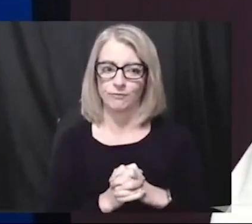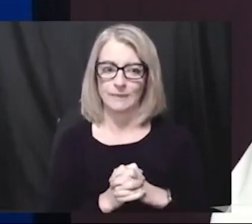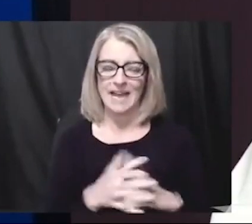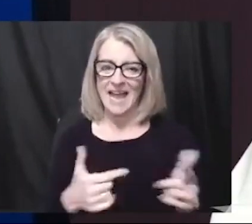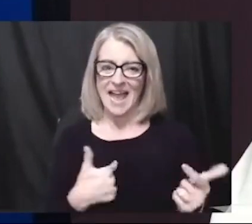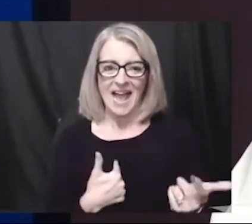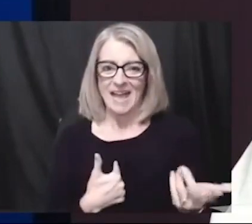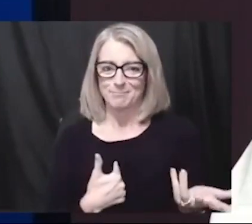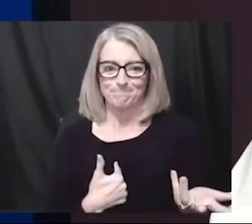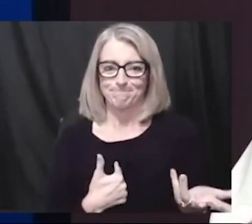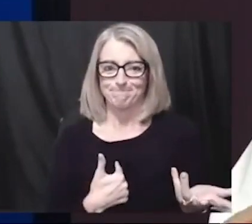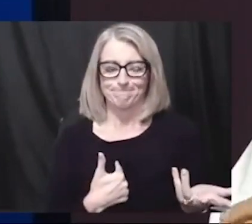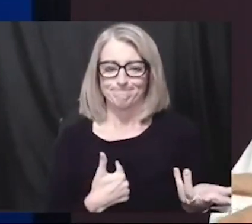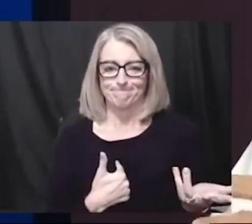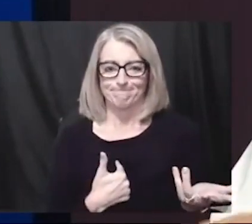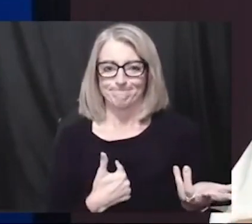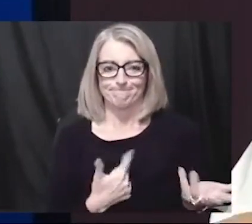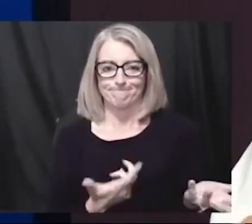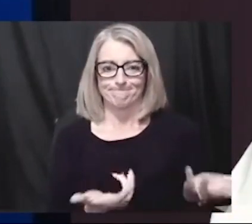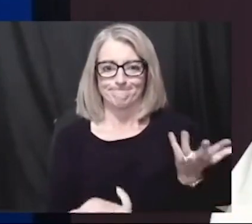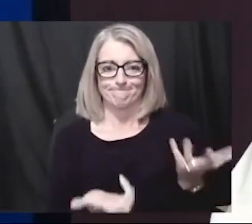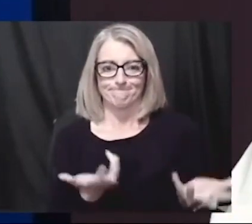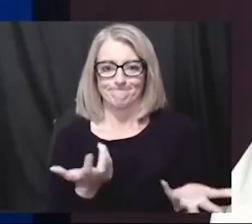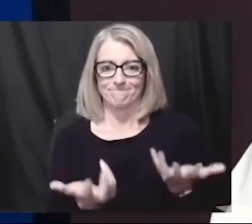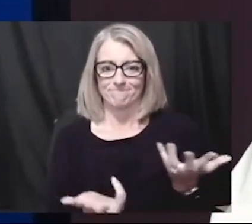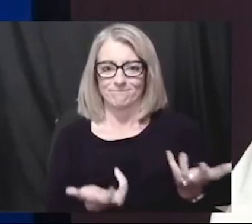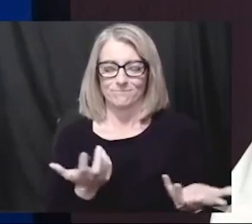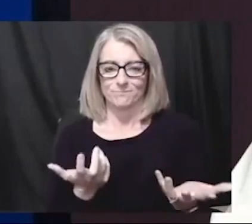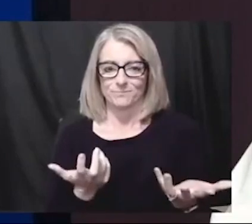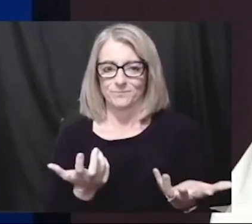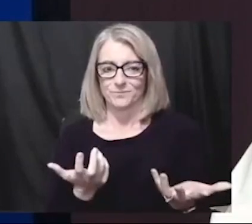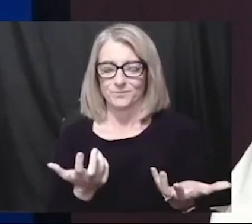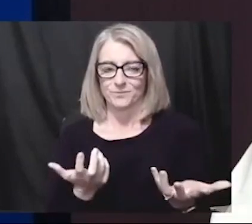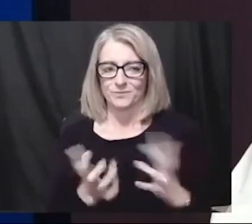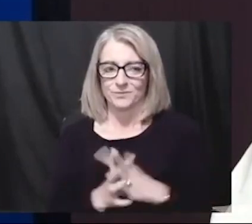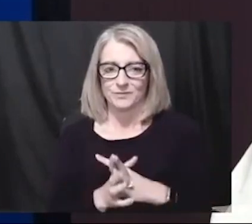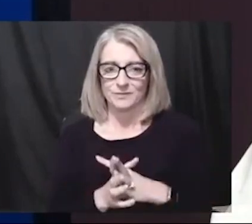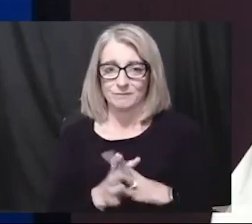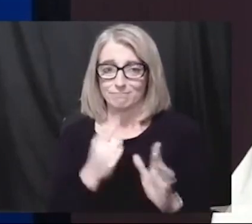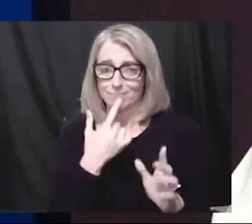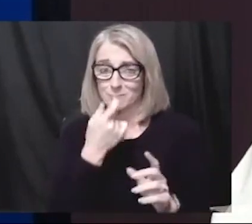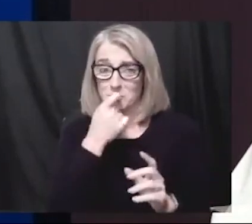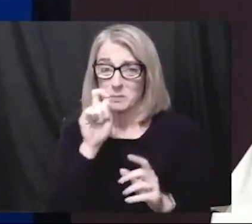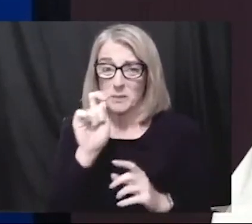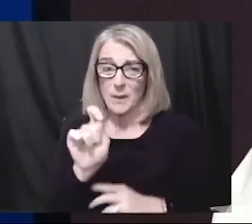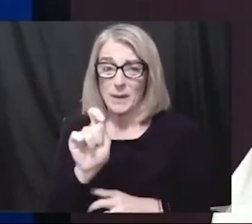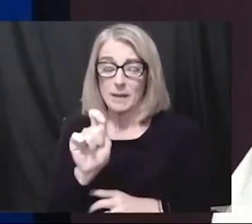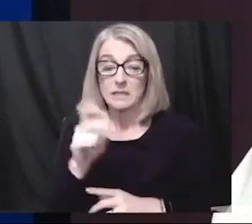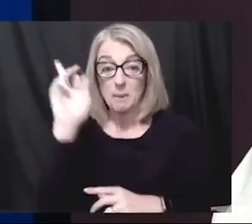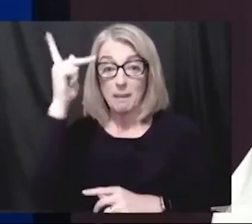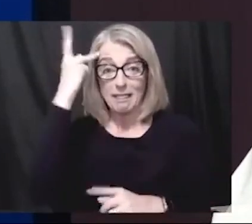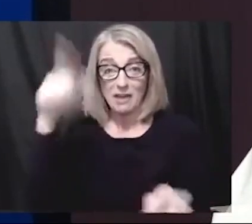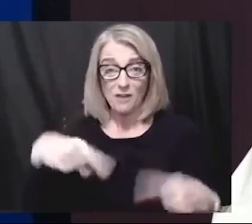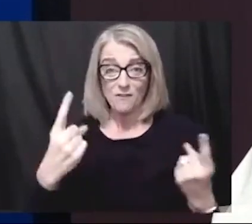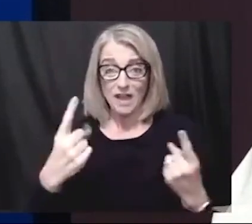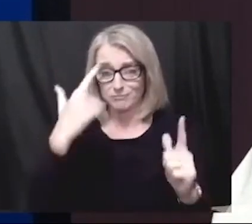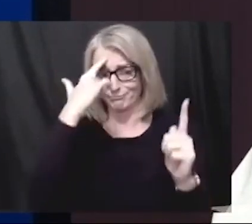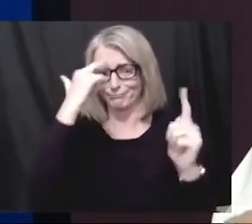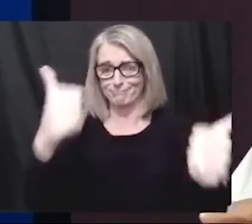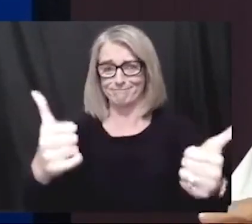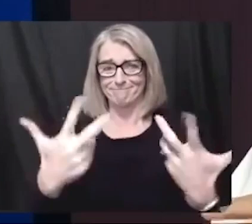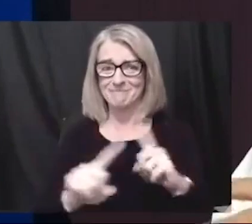I think we just have to say it for what it is, and people try to turn that into a political fight. You can do what you want with the data, but the